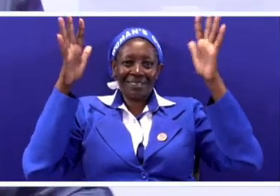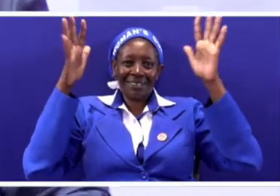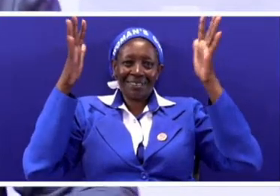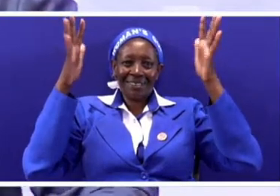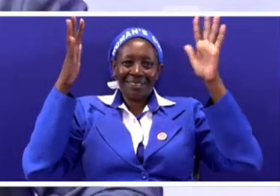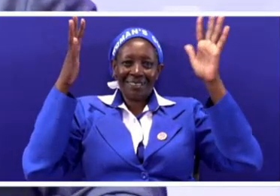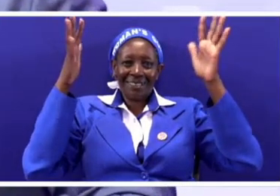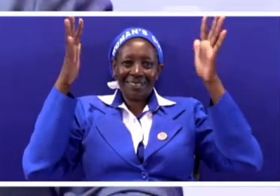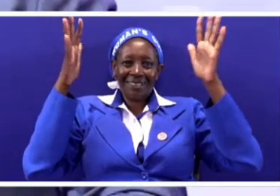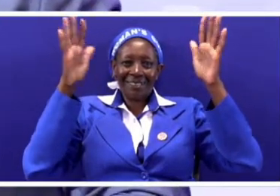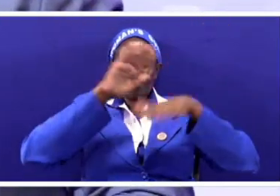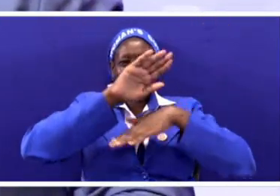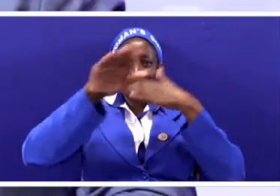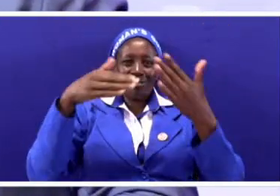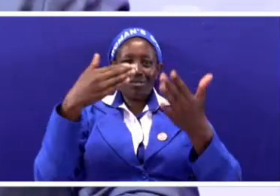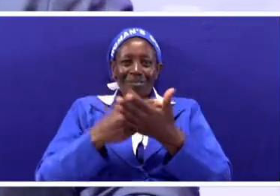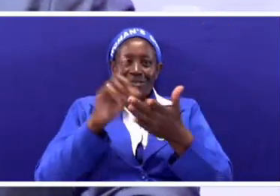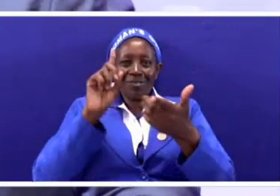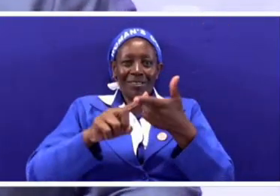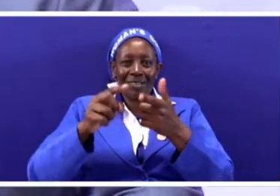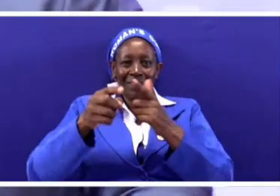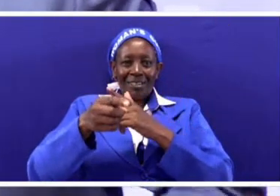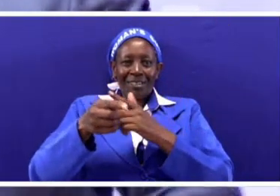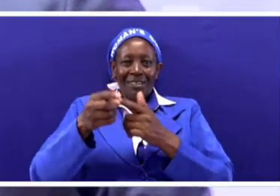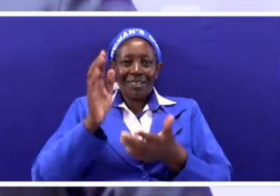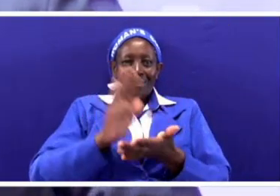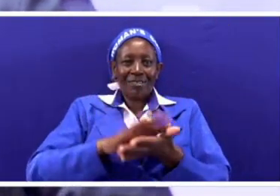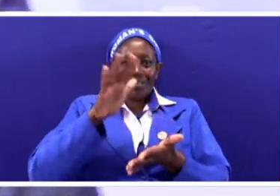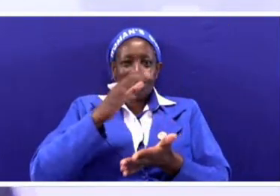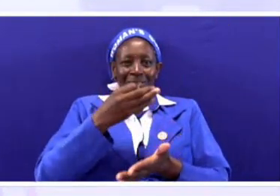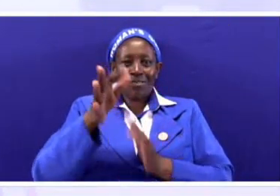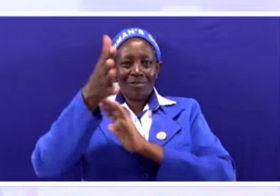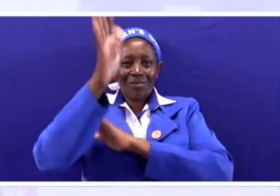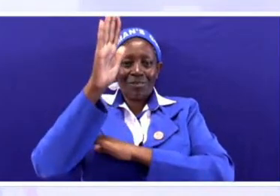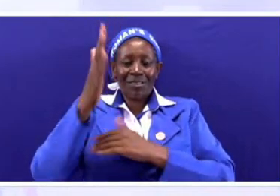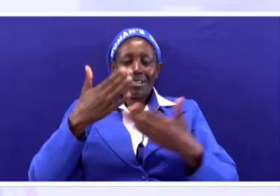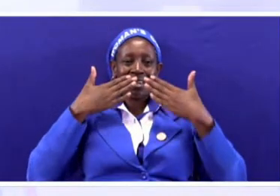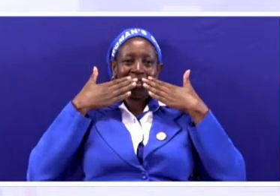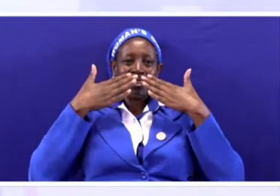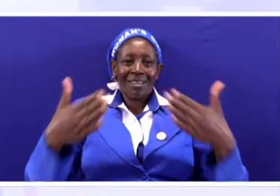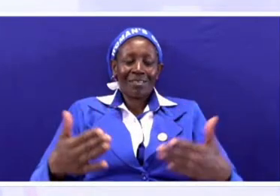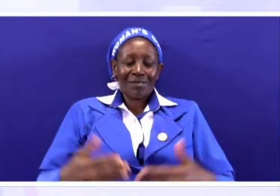All to the glory of God. Amen. Thank you.